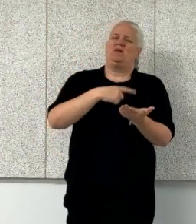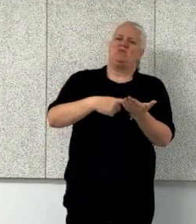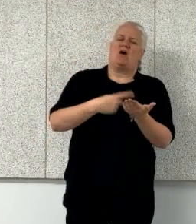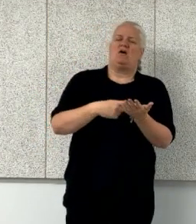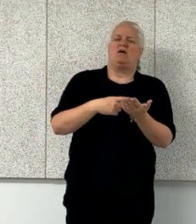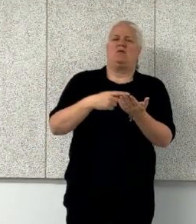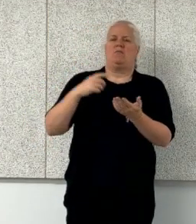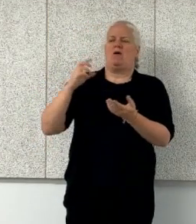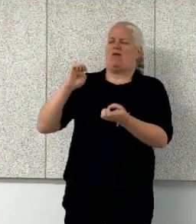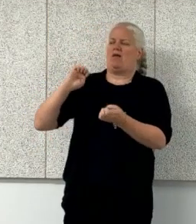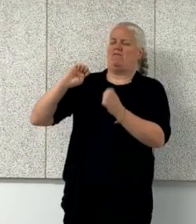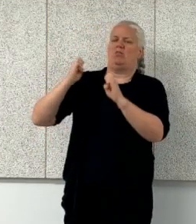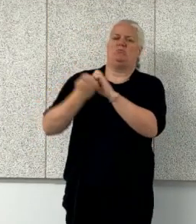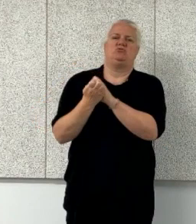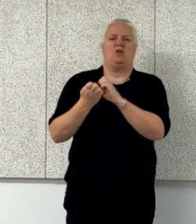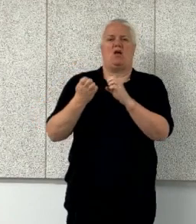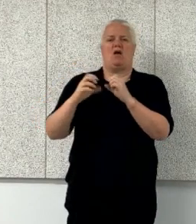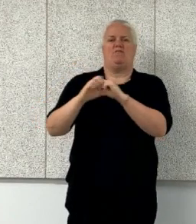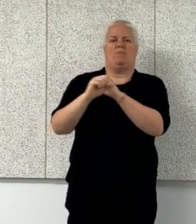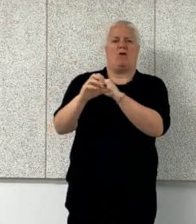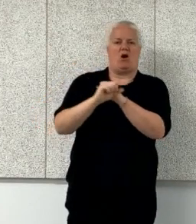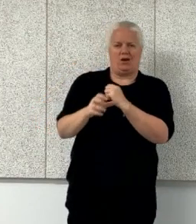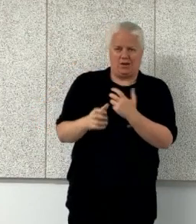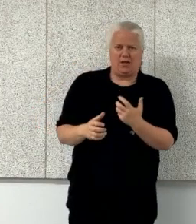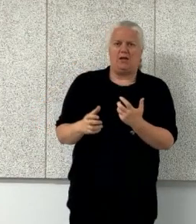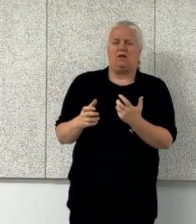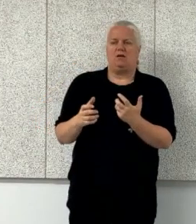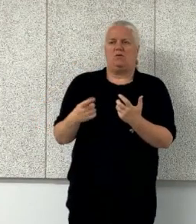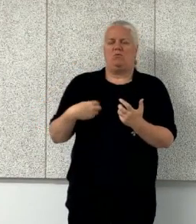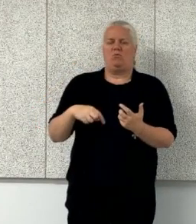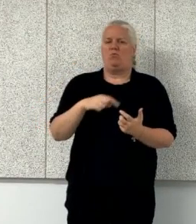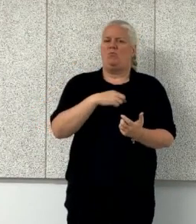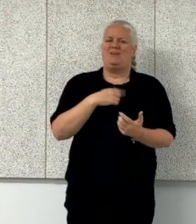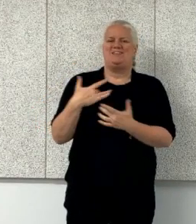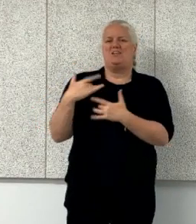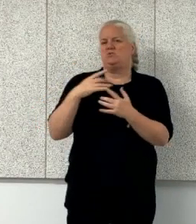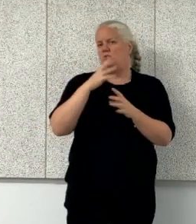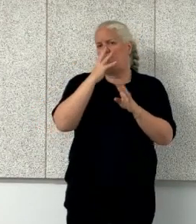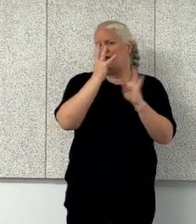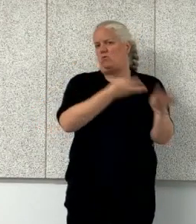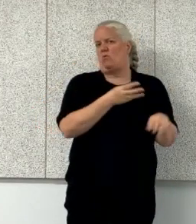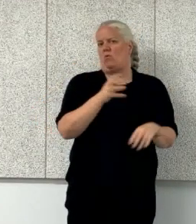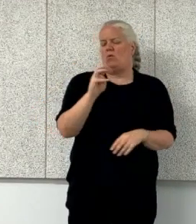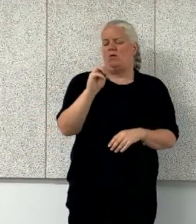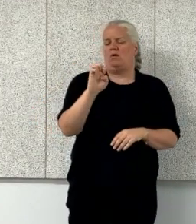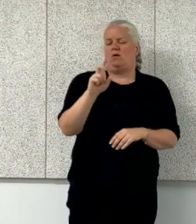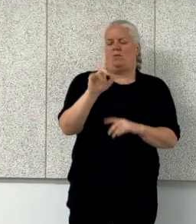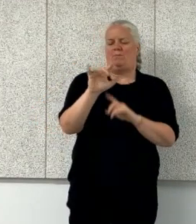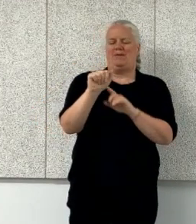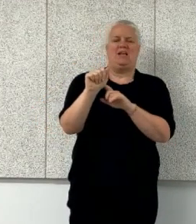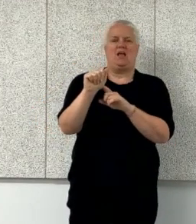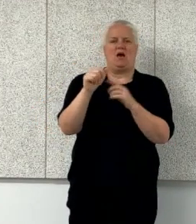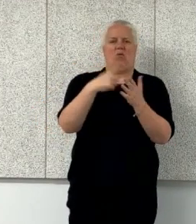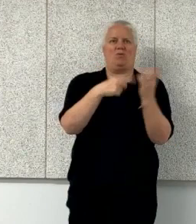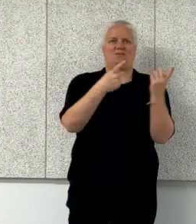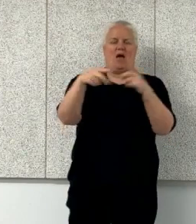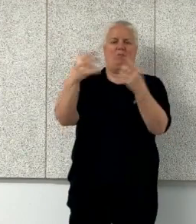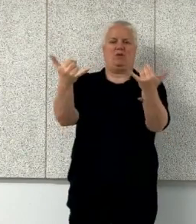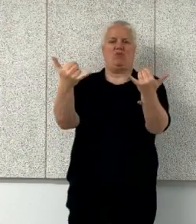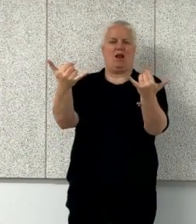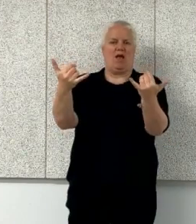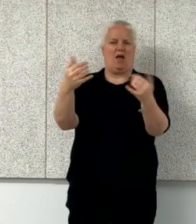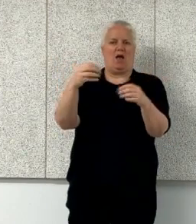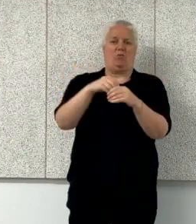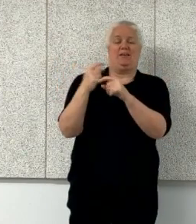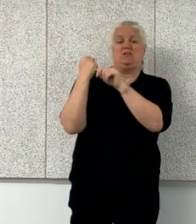communications and whatnot for the arts, we just completely ignore the greater macro factors of the media landscape right now. I mean, if you look at what's happening in traditional